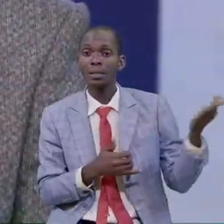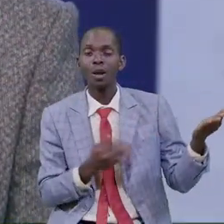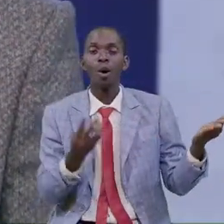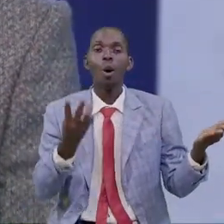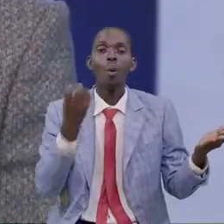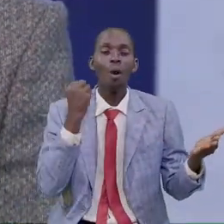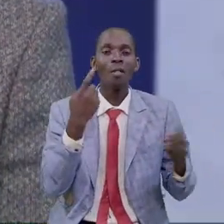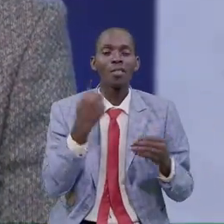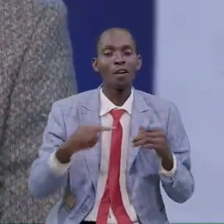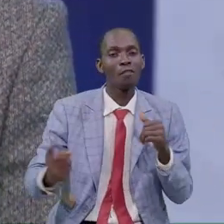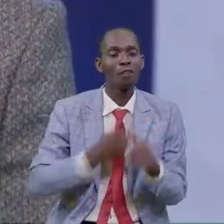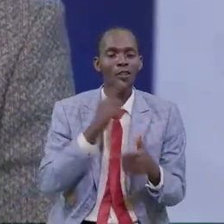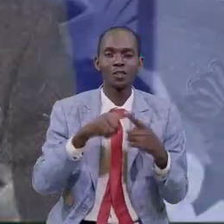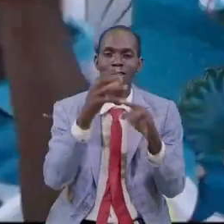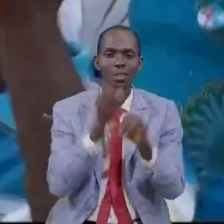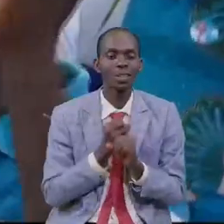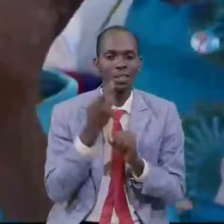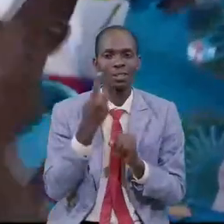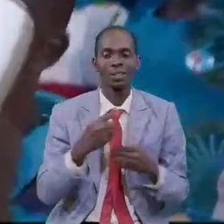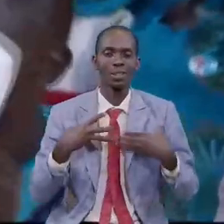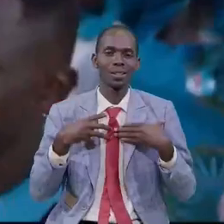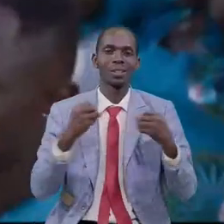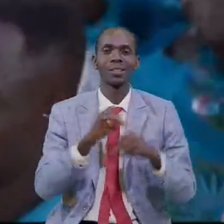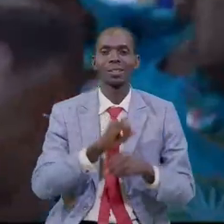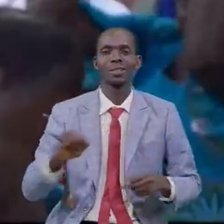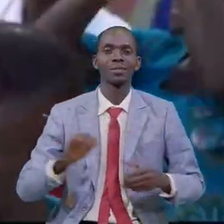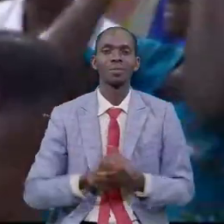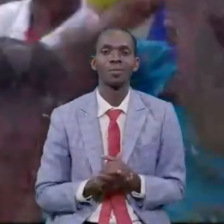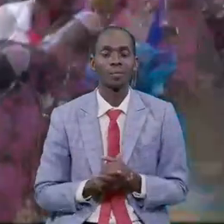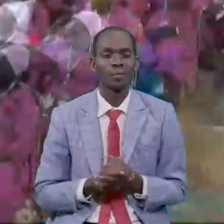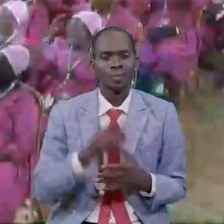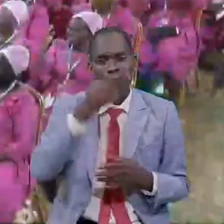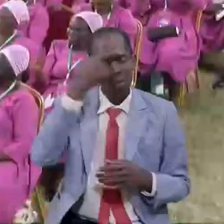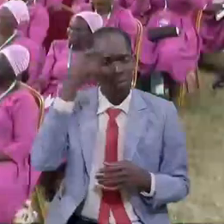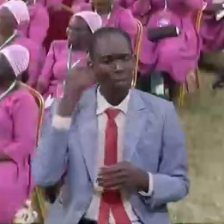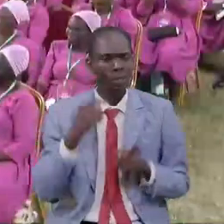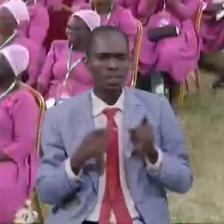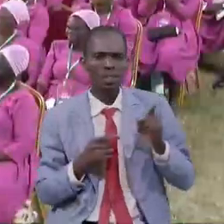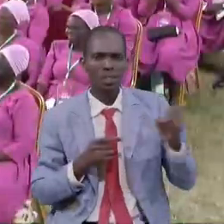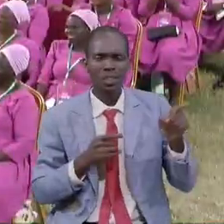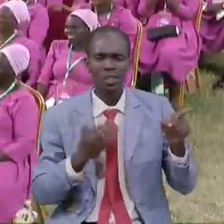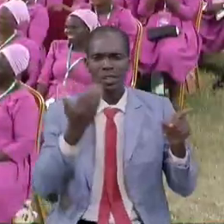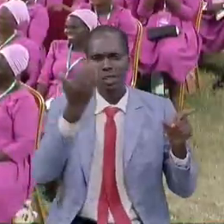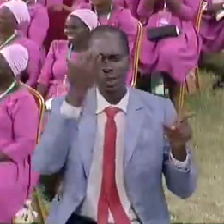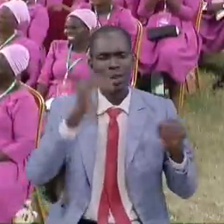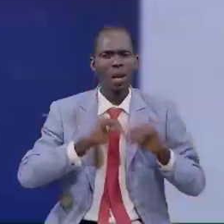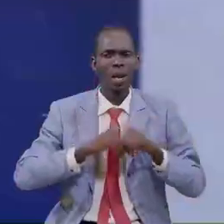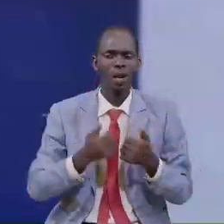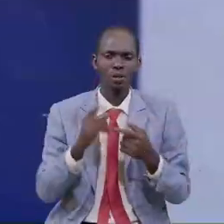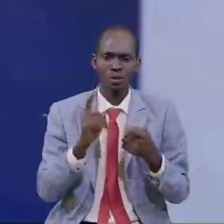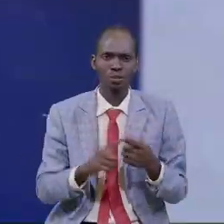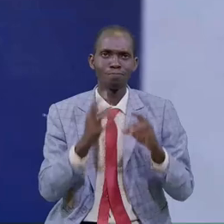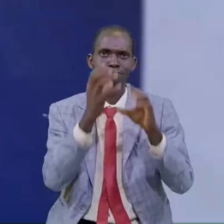parle. Le garçon là était le premier à attraper because la guérison. He knew how to catch the ball. Parce qu'il savait